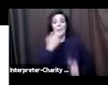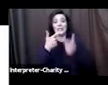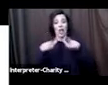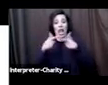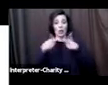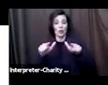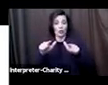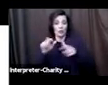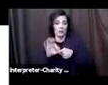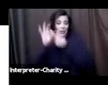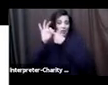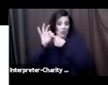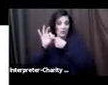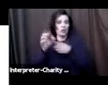programs